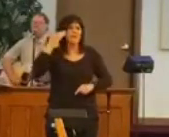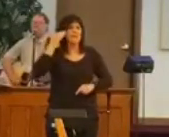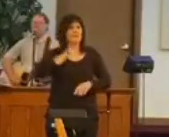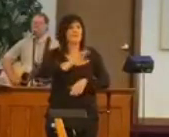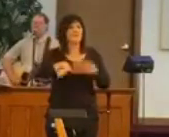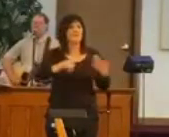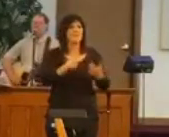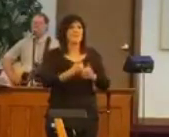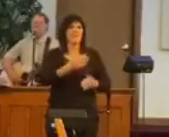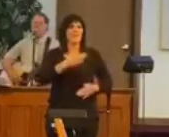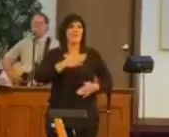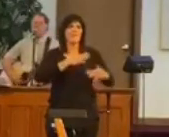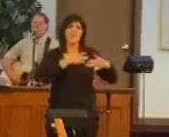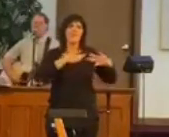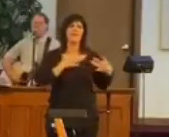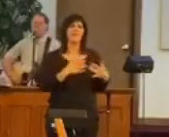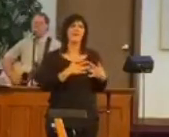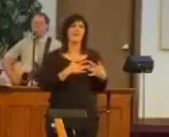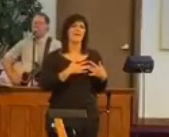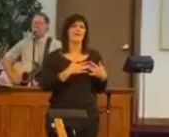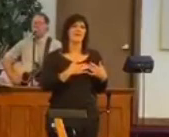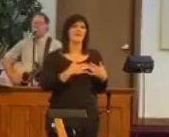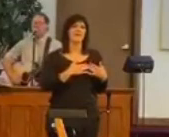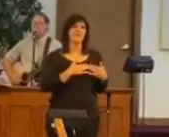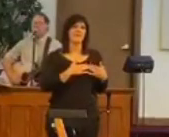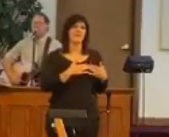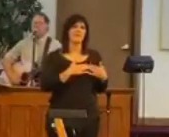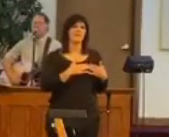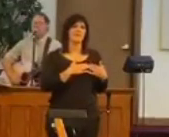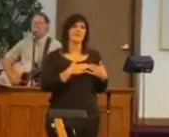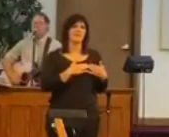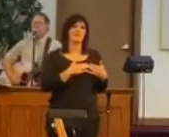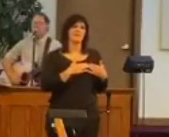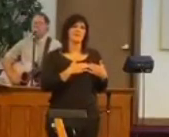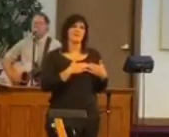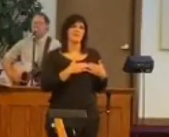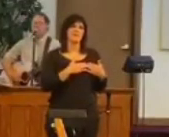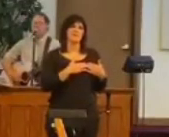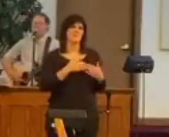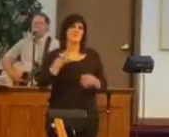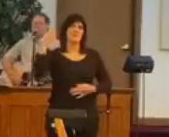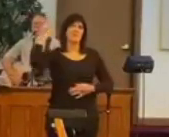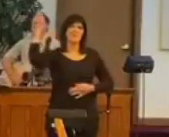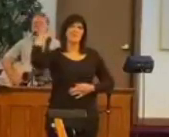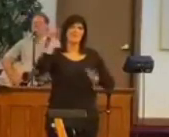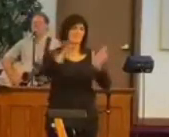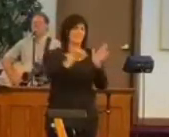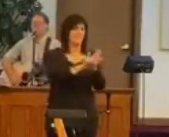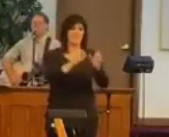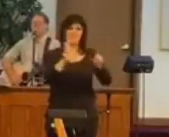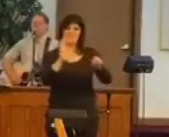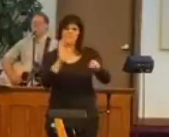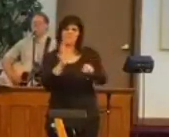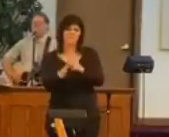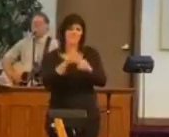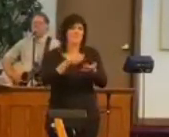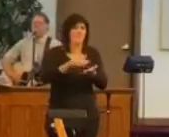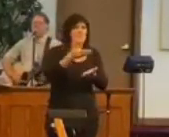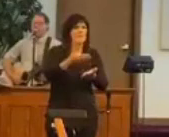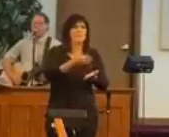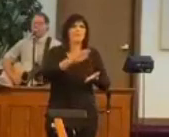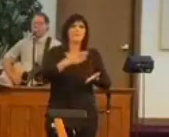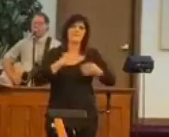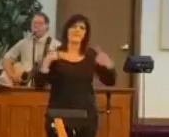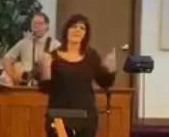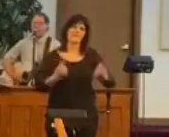I know with all my heart, his wounds have paid my